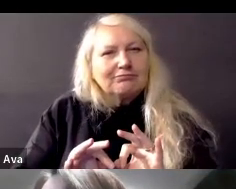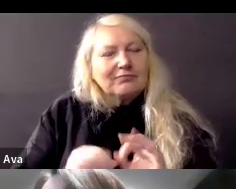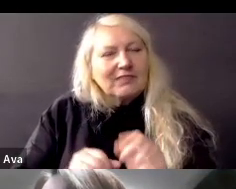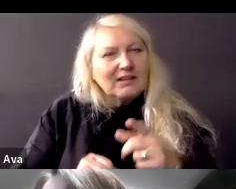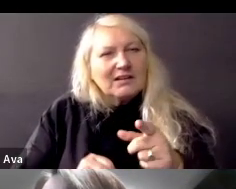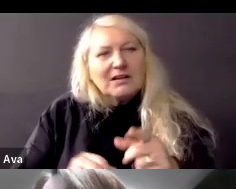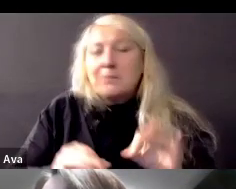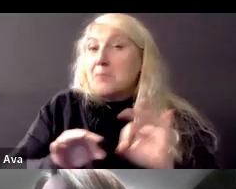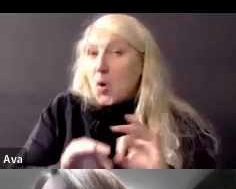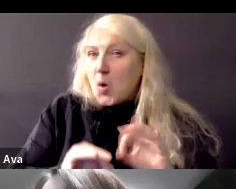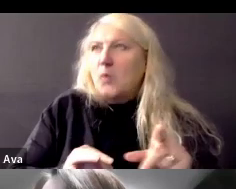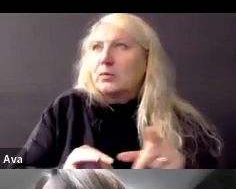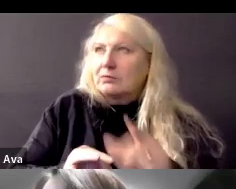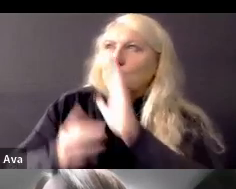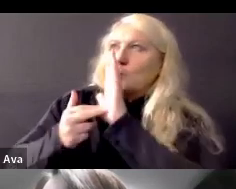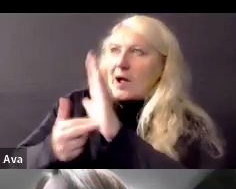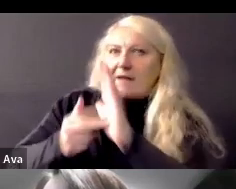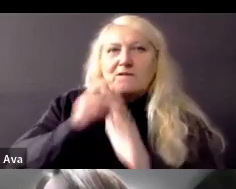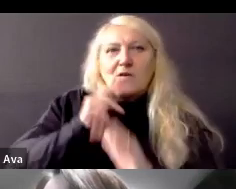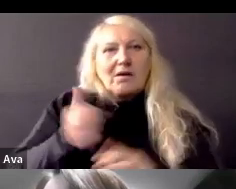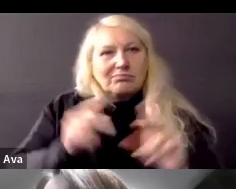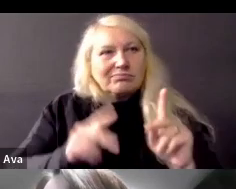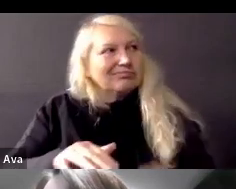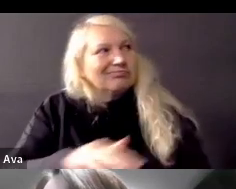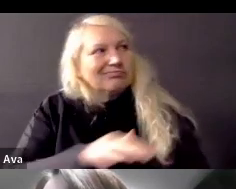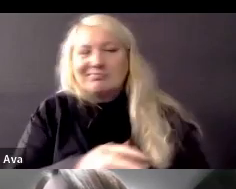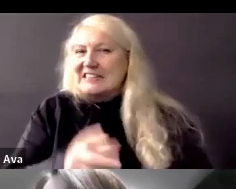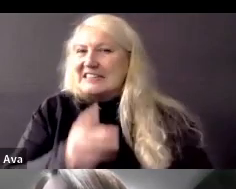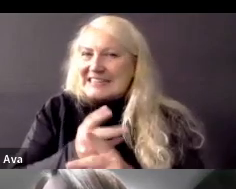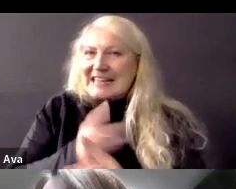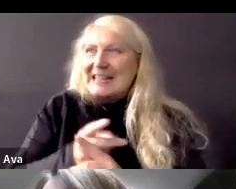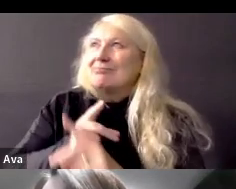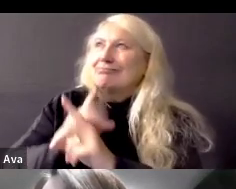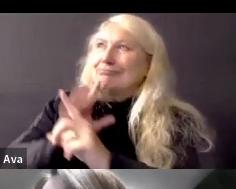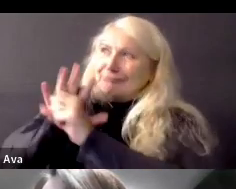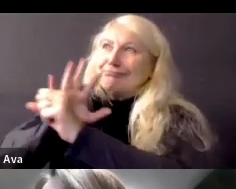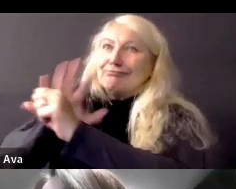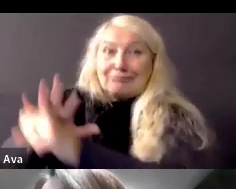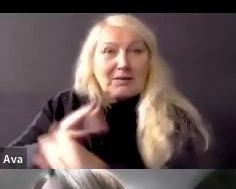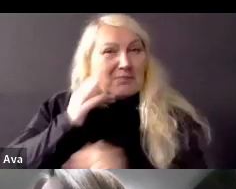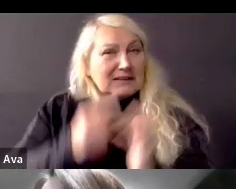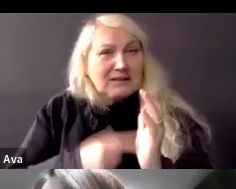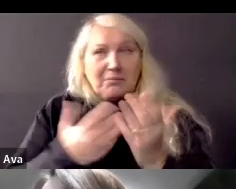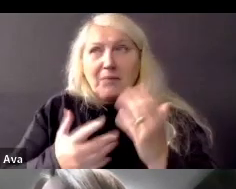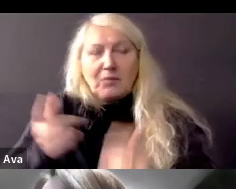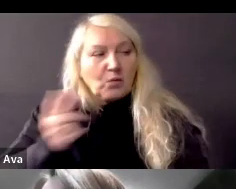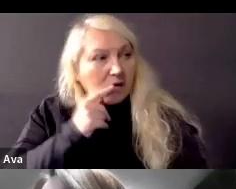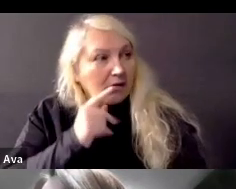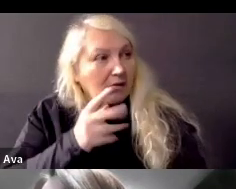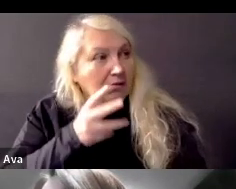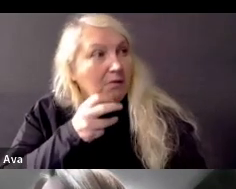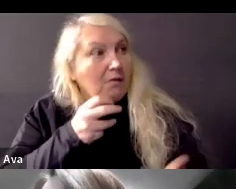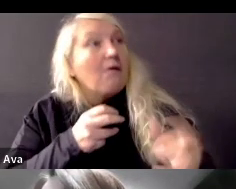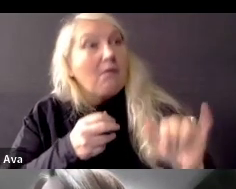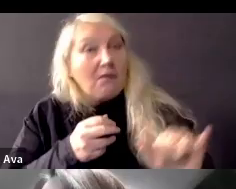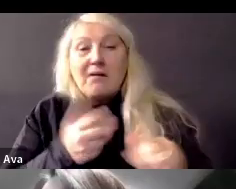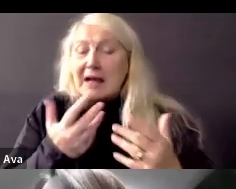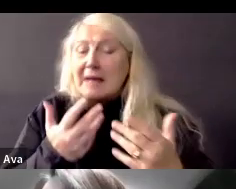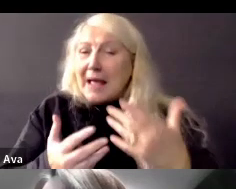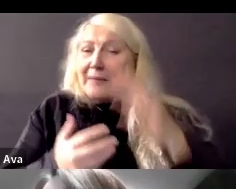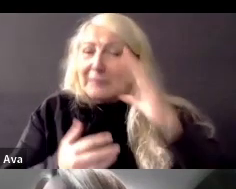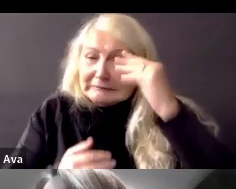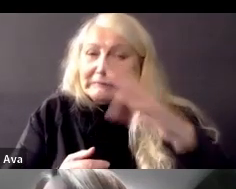for others because one day you will be heard. It might just take a lot of time,